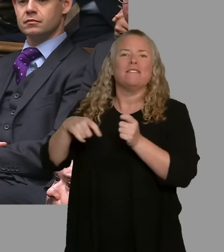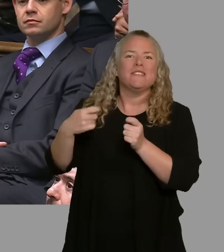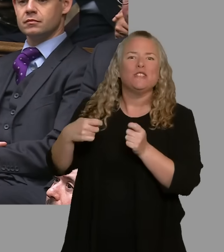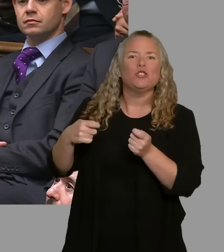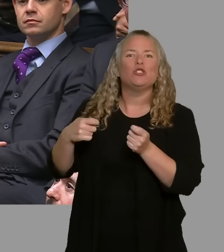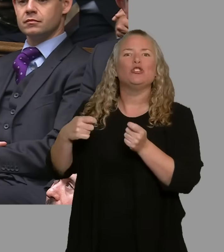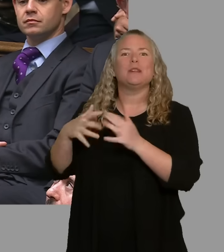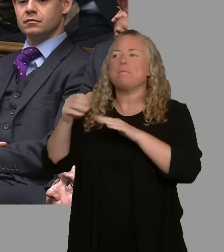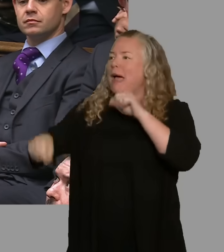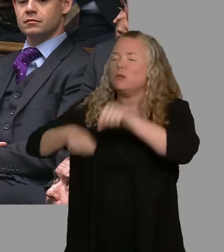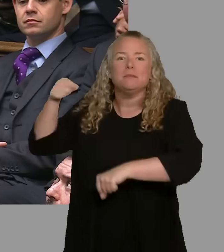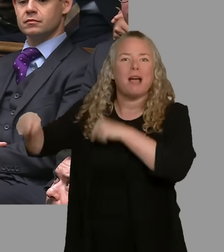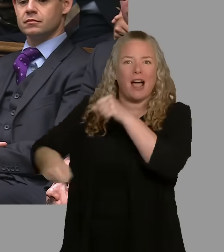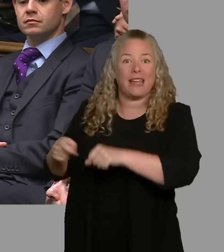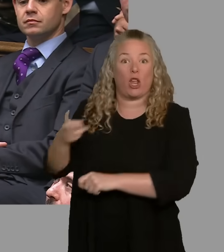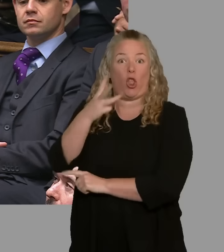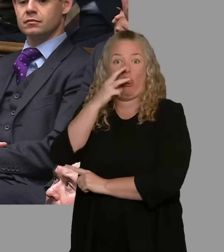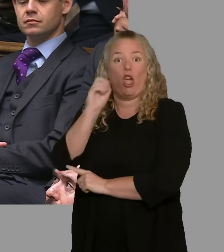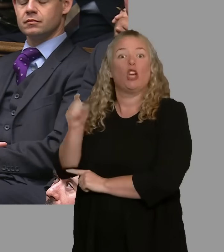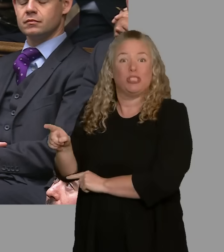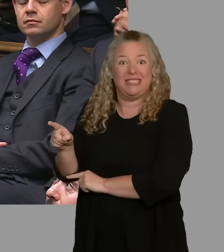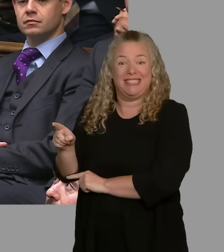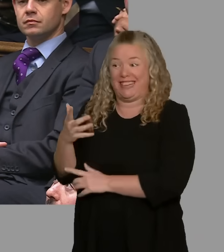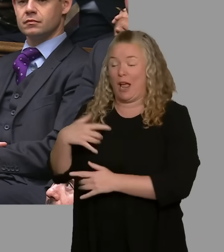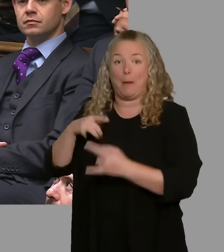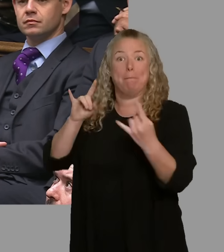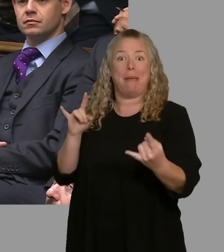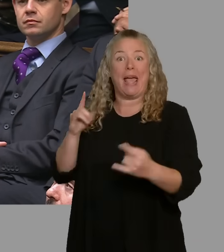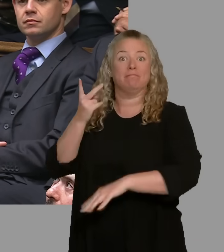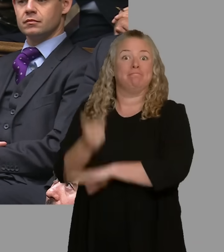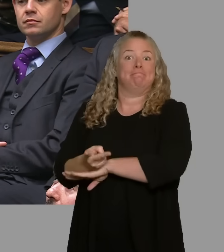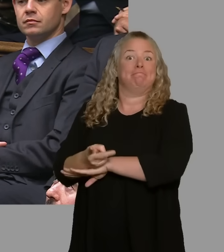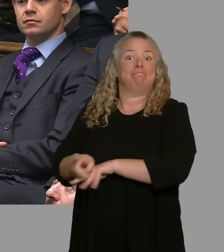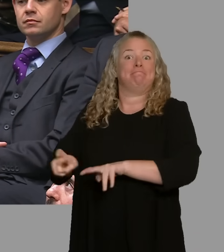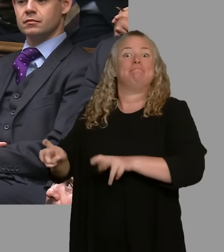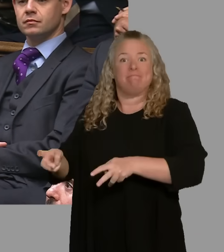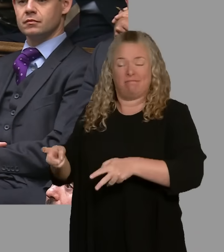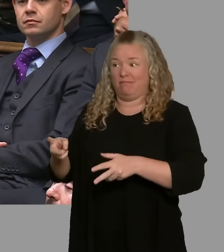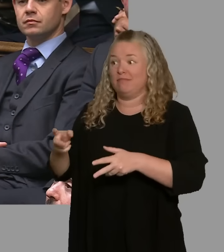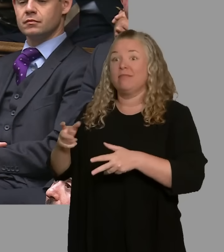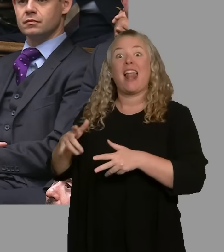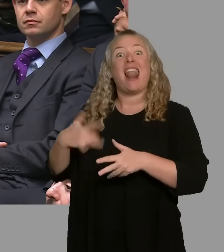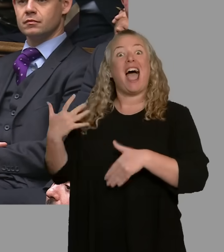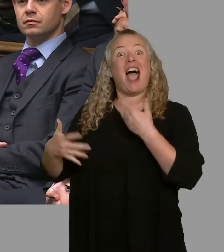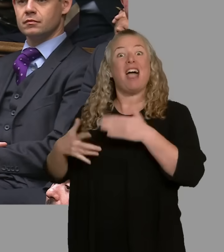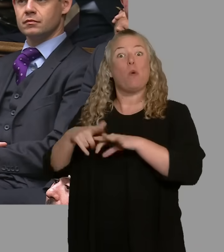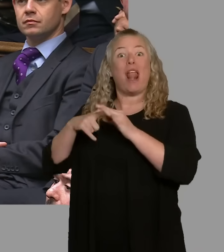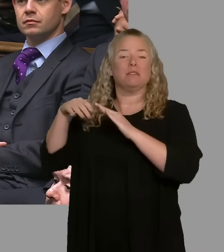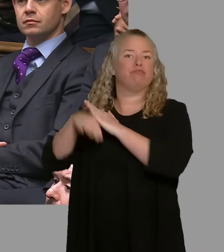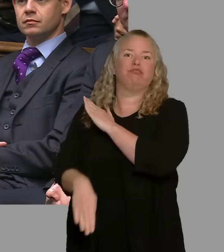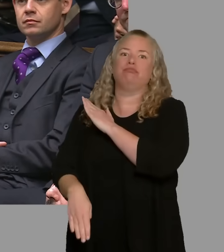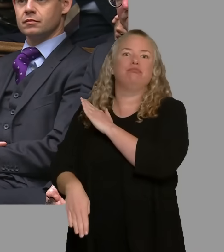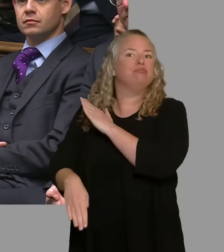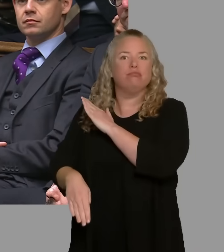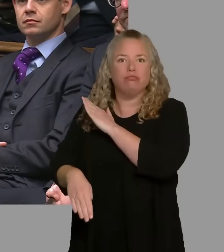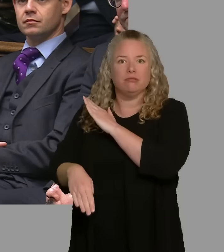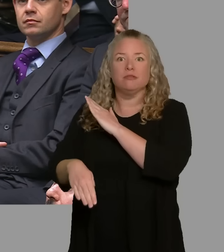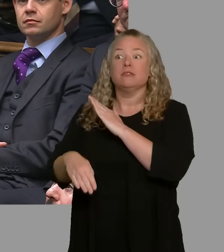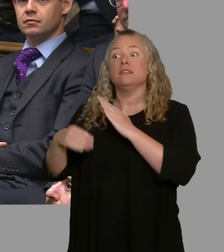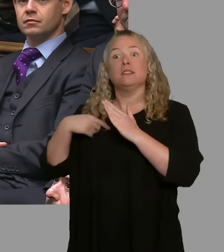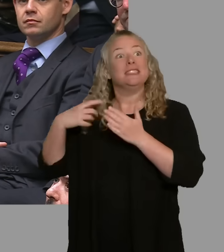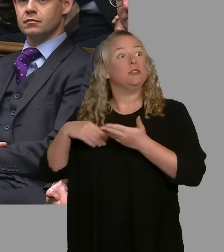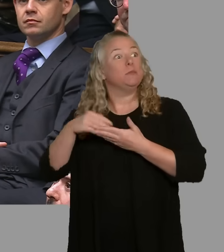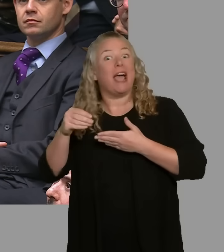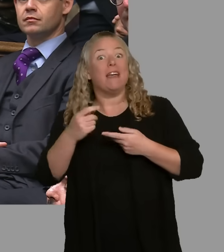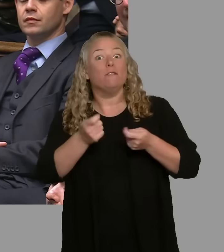the Prime Minister ensure that myself, Connor and EDS charities get a meeting with the Minister to discuss what more we can do to give thousands of people like Connor